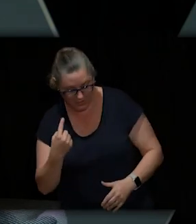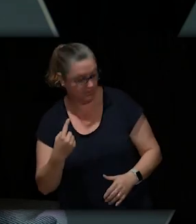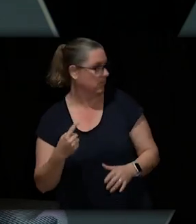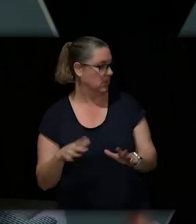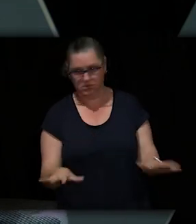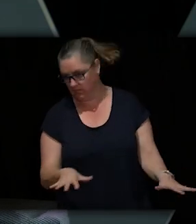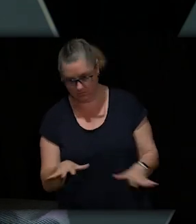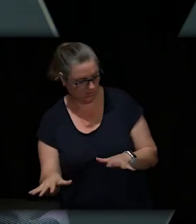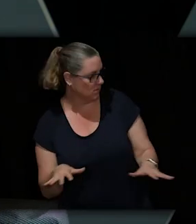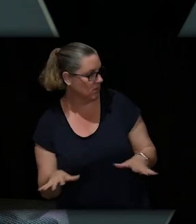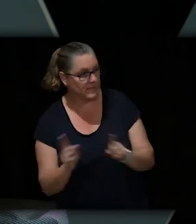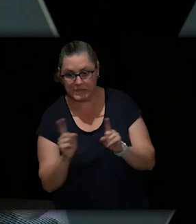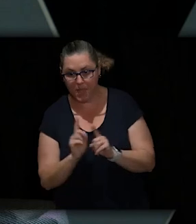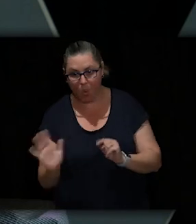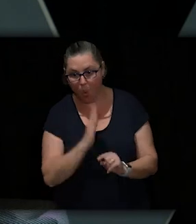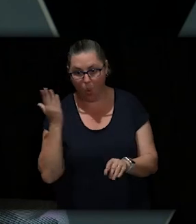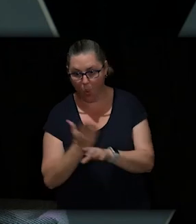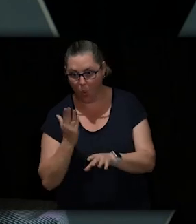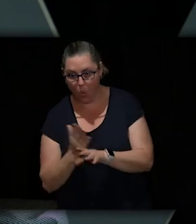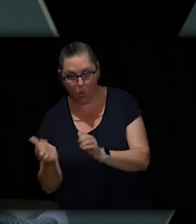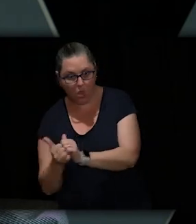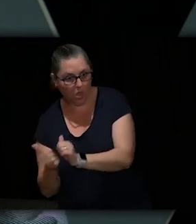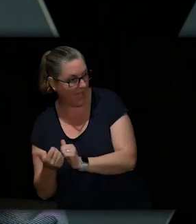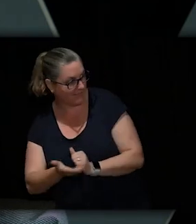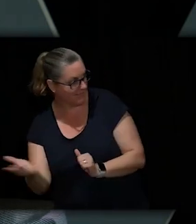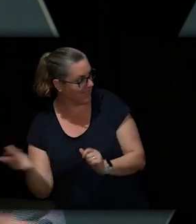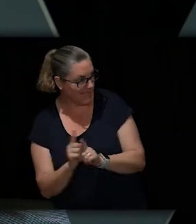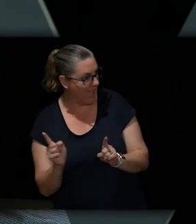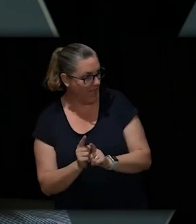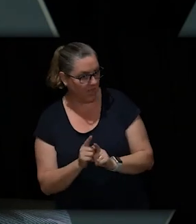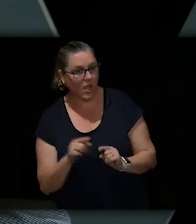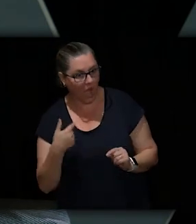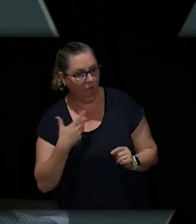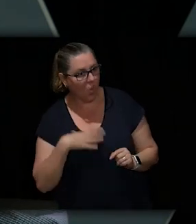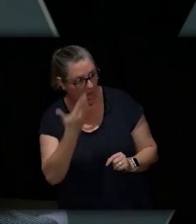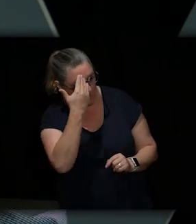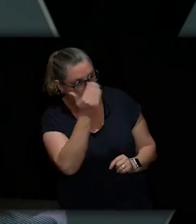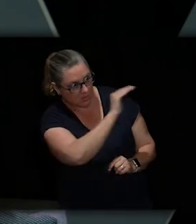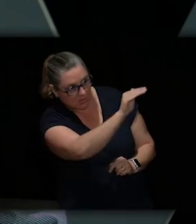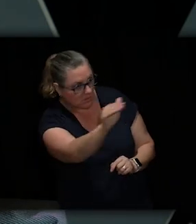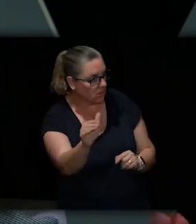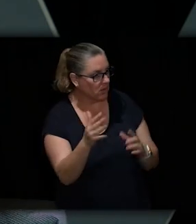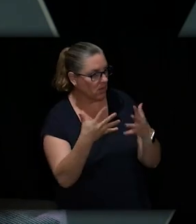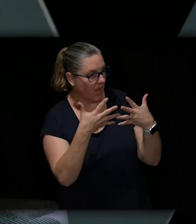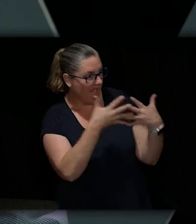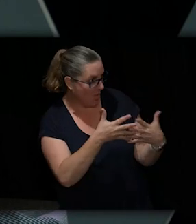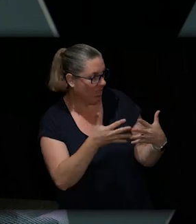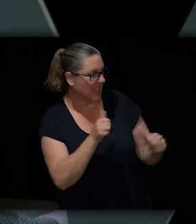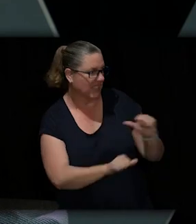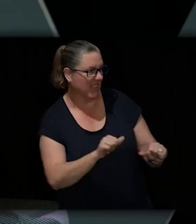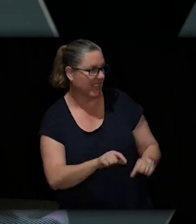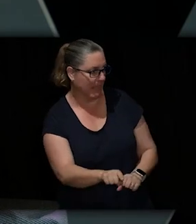my coworkers. I do want to remind people, though, just in defense of America writ large, that 3 million